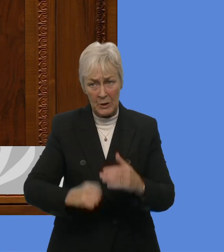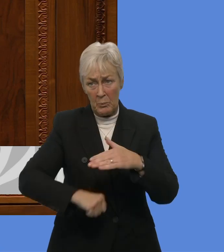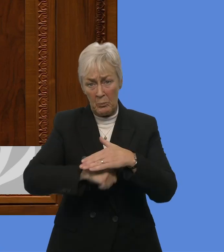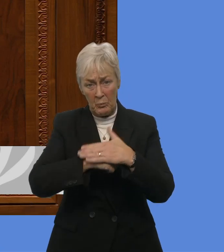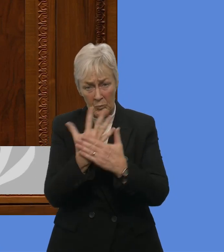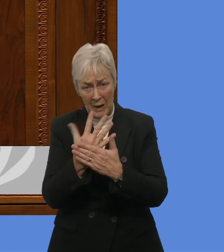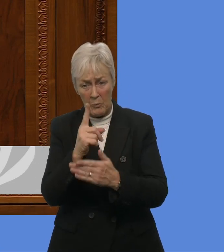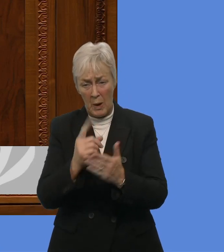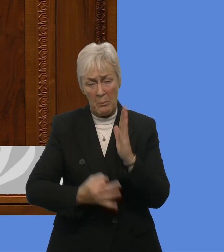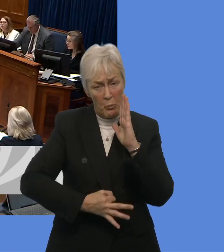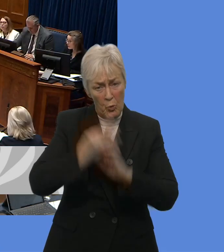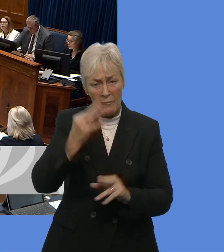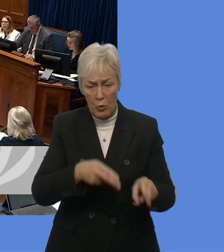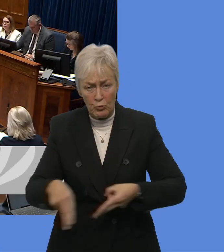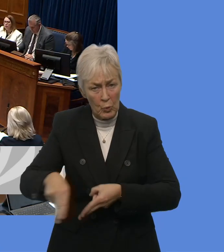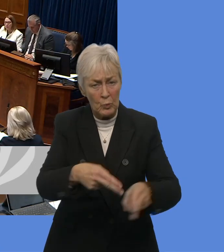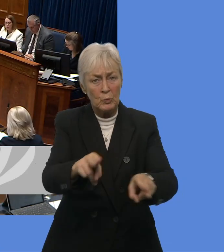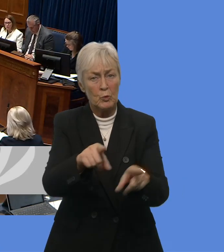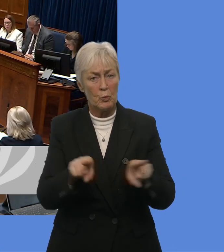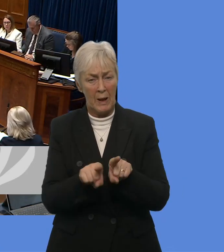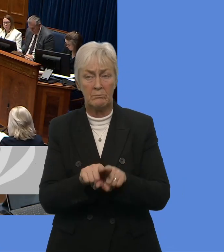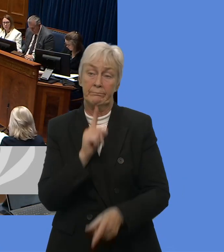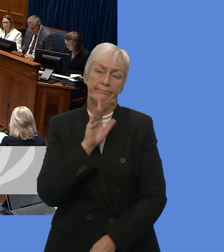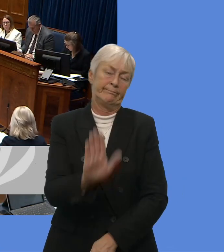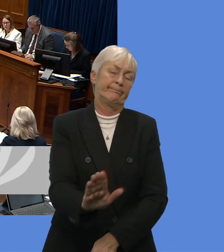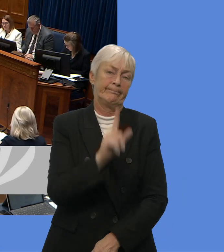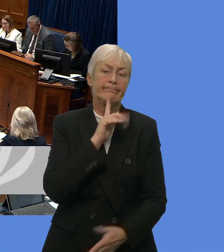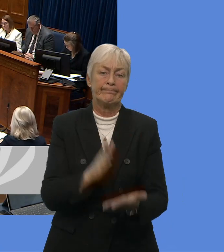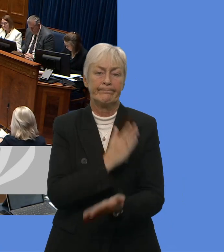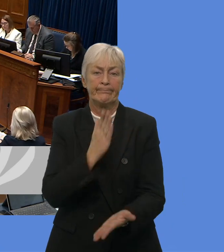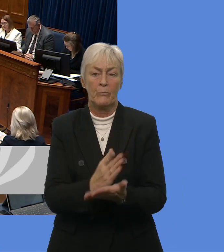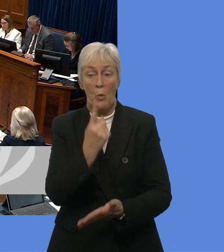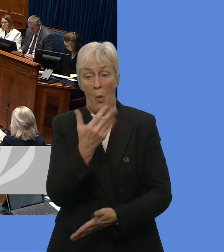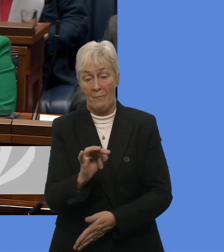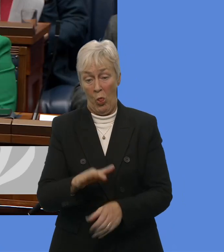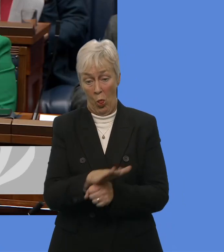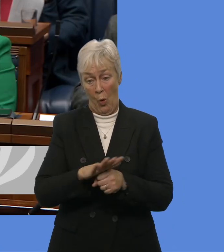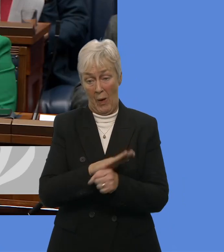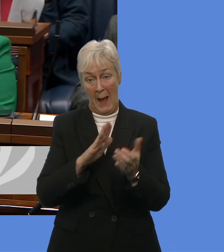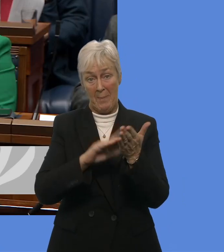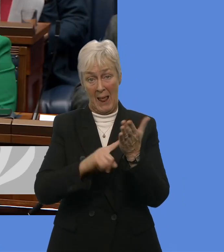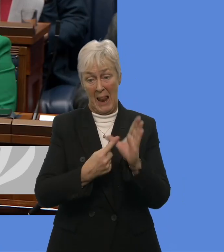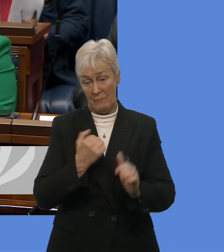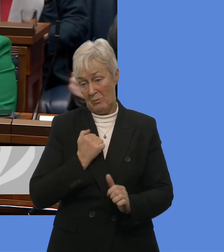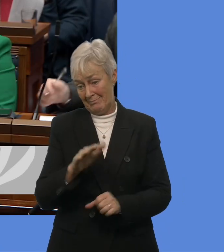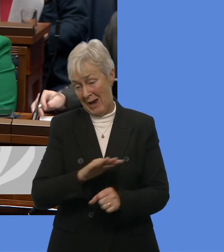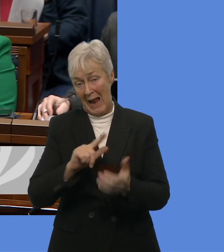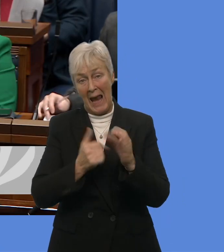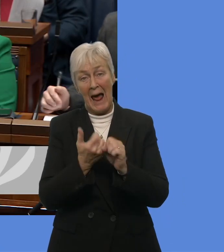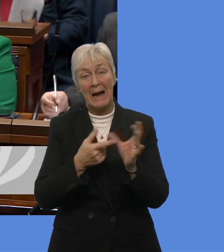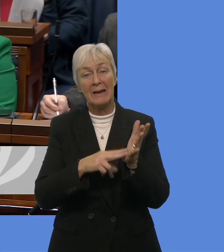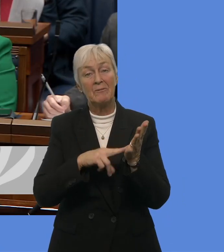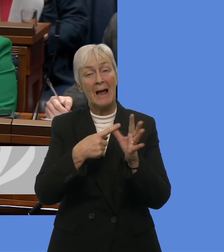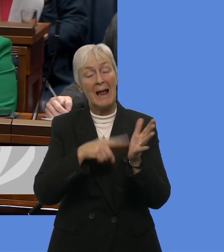connection? Minister. Look, absolutely, as one of the local MLAs for Lagan Valley, in which the